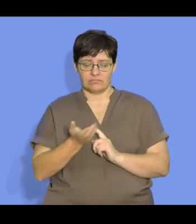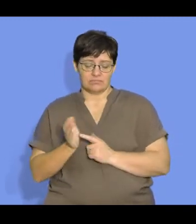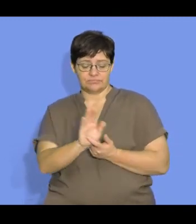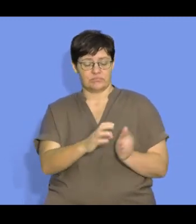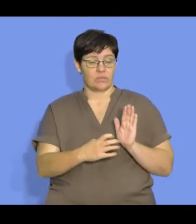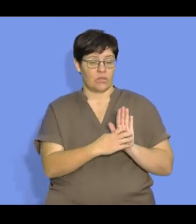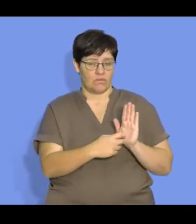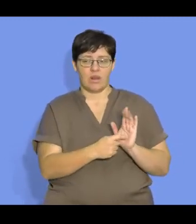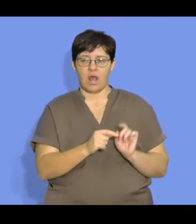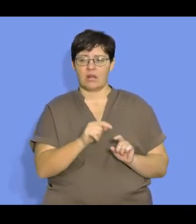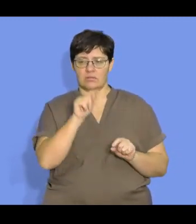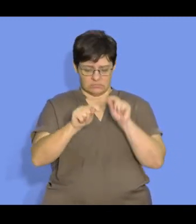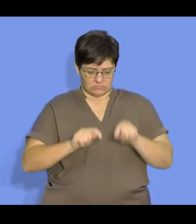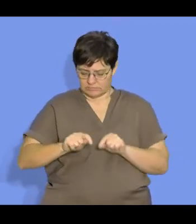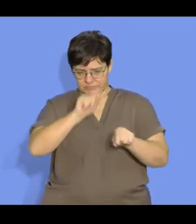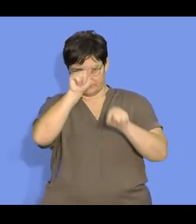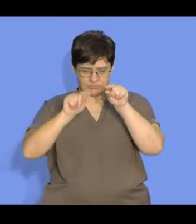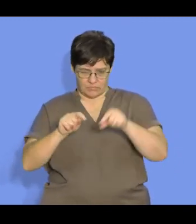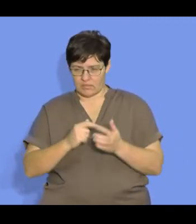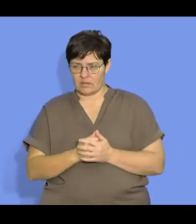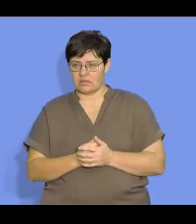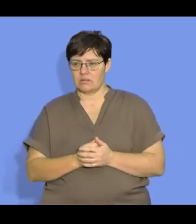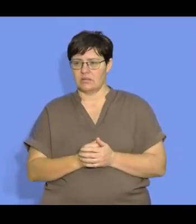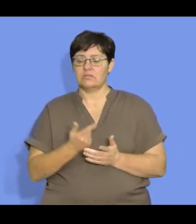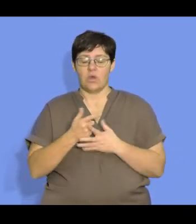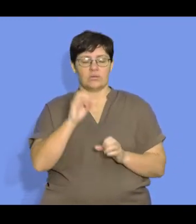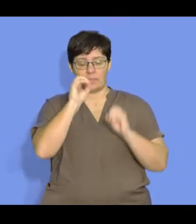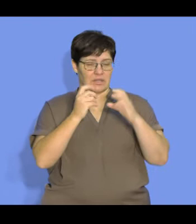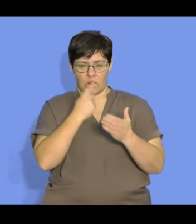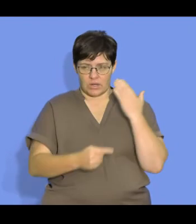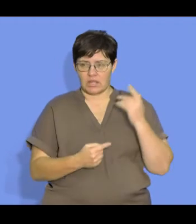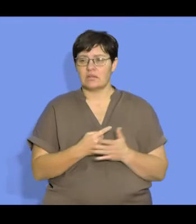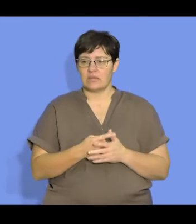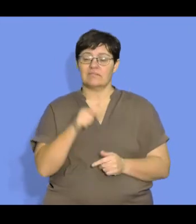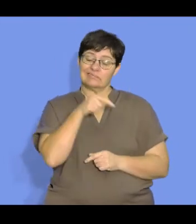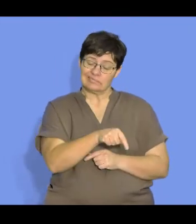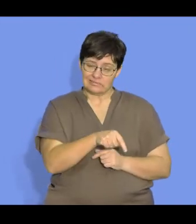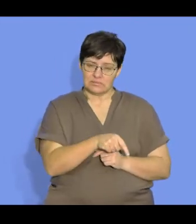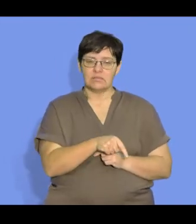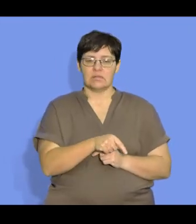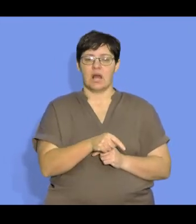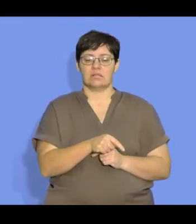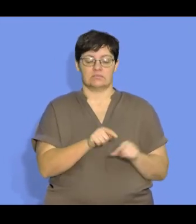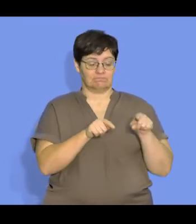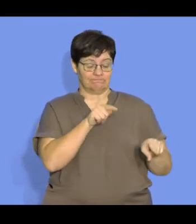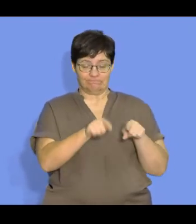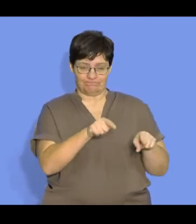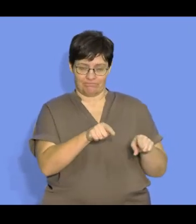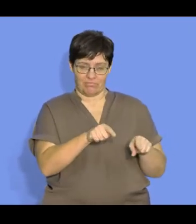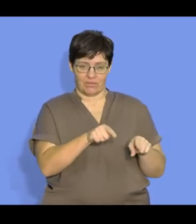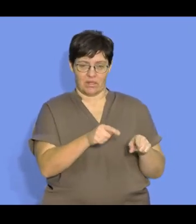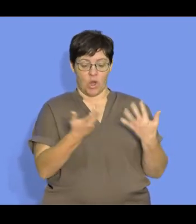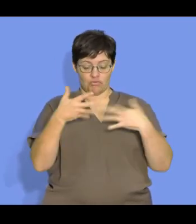the particles and this is not just particles, this is actually our reactant